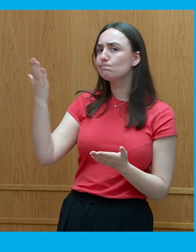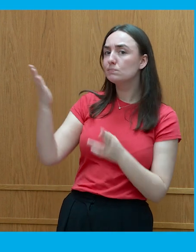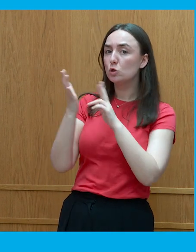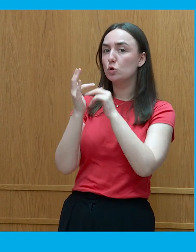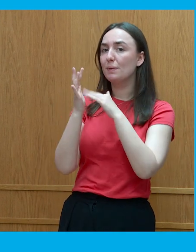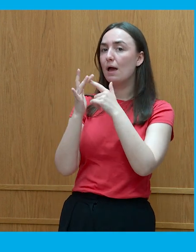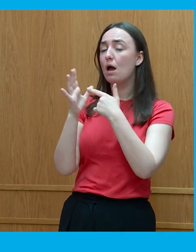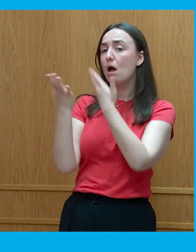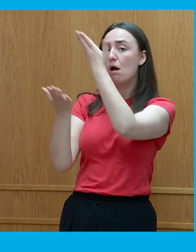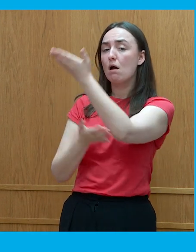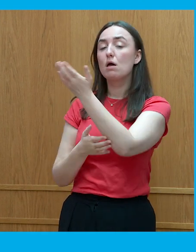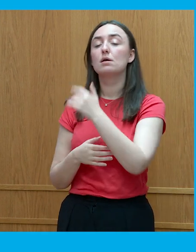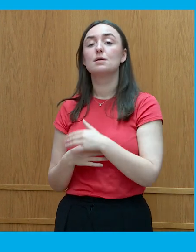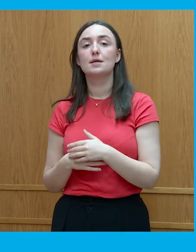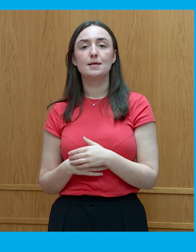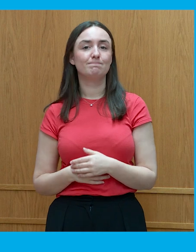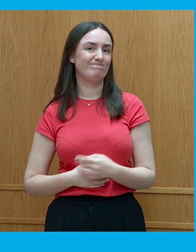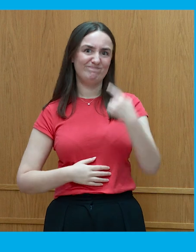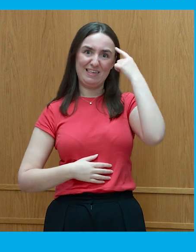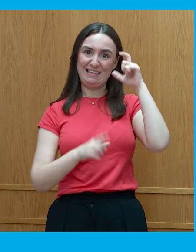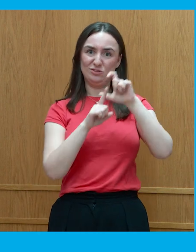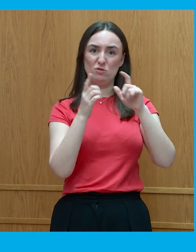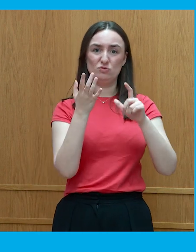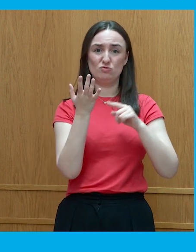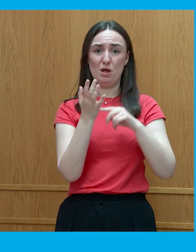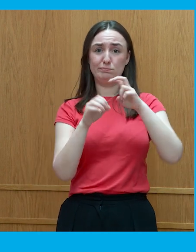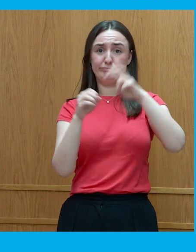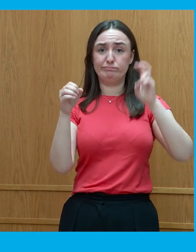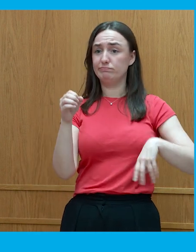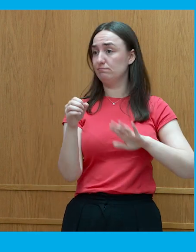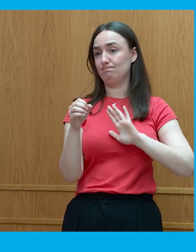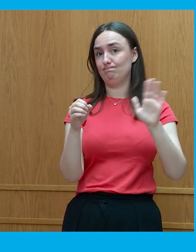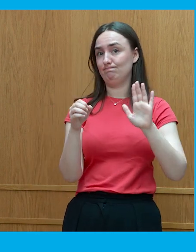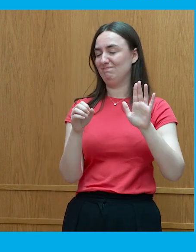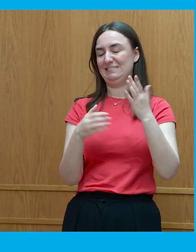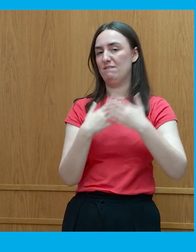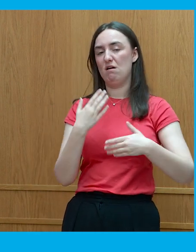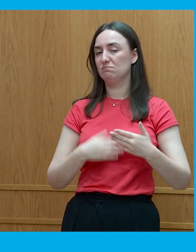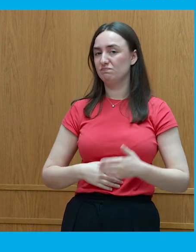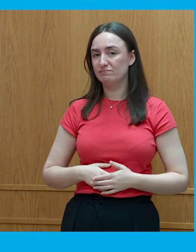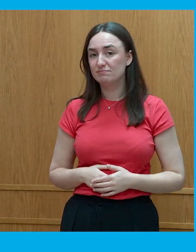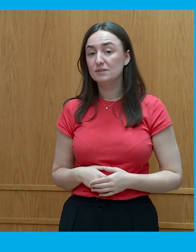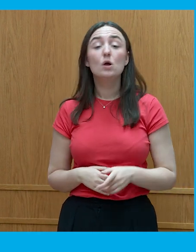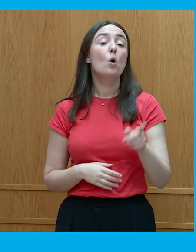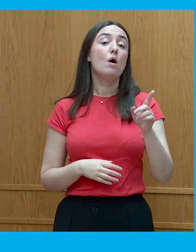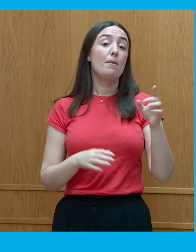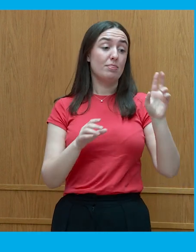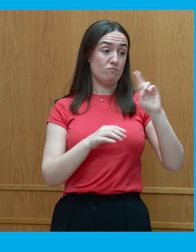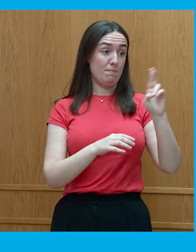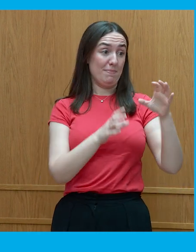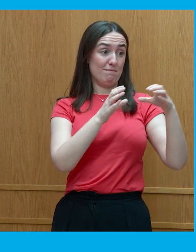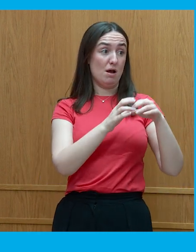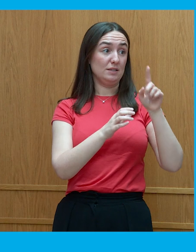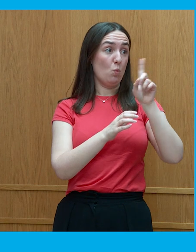that? Yeah, I don't think Trump will stand down at all. I think in terms of, you know, what happens to the Republican Party, I mean, I